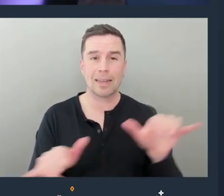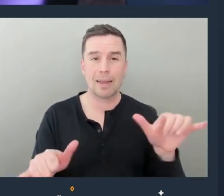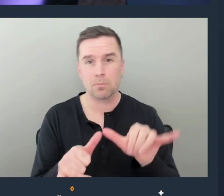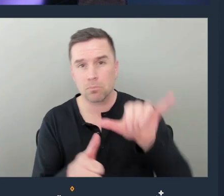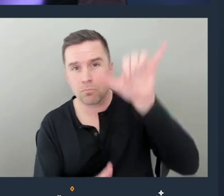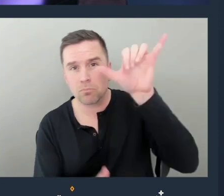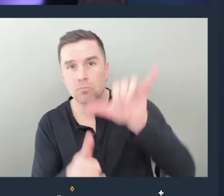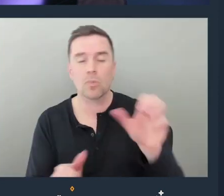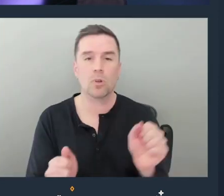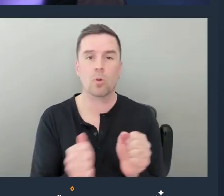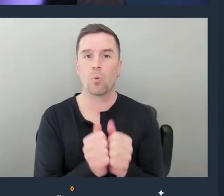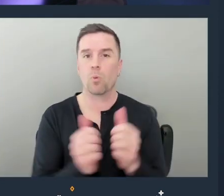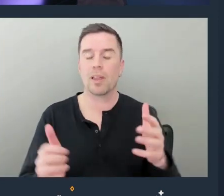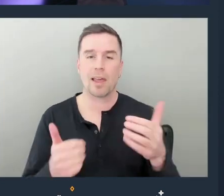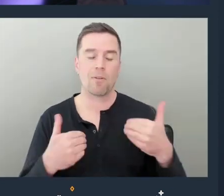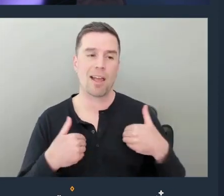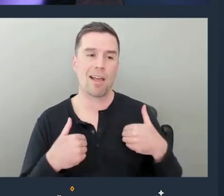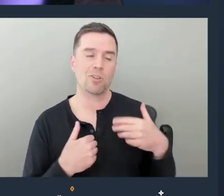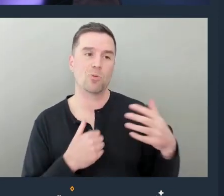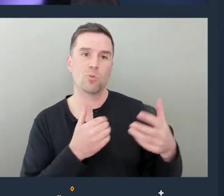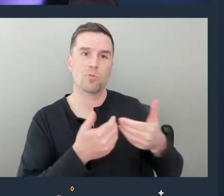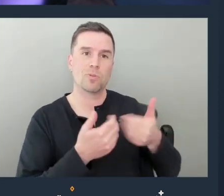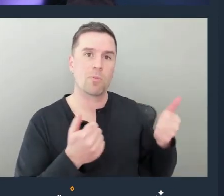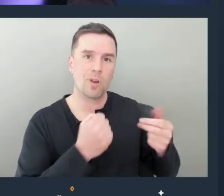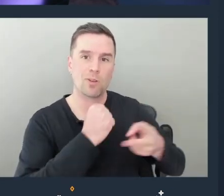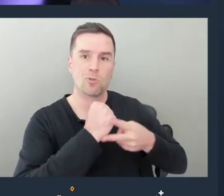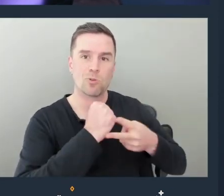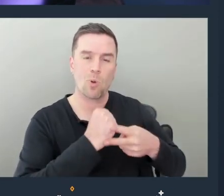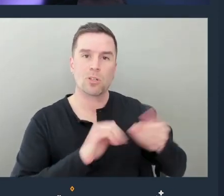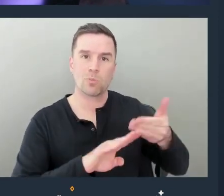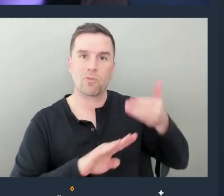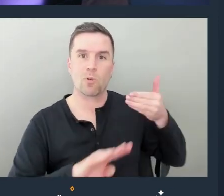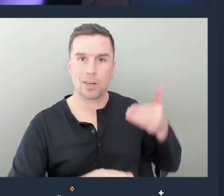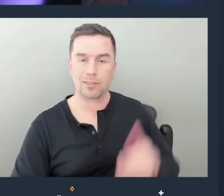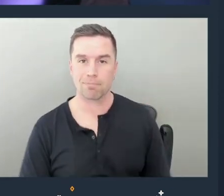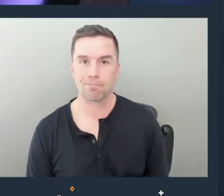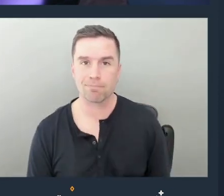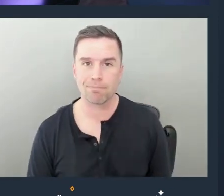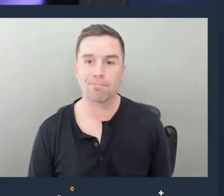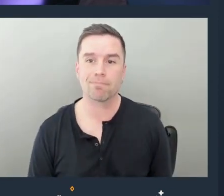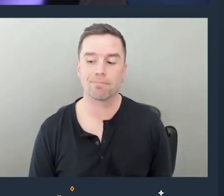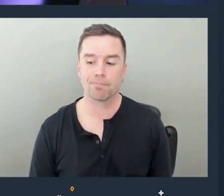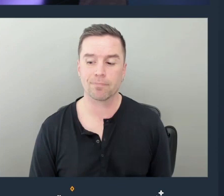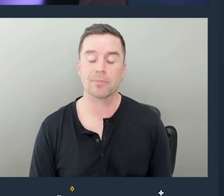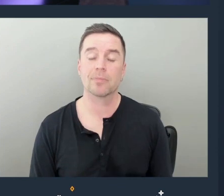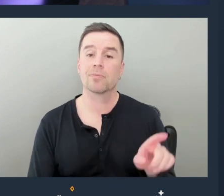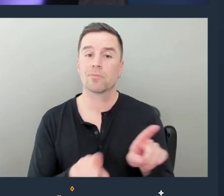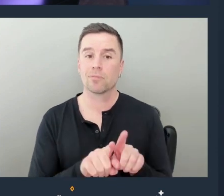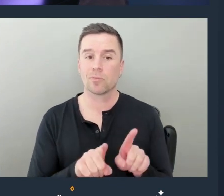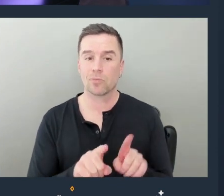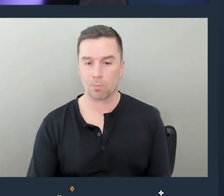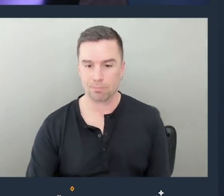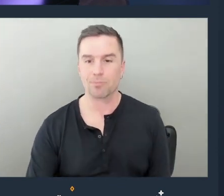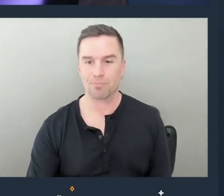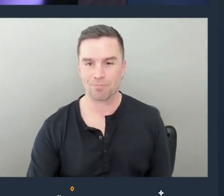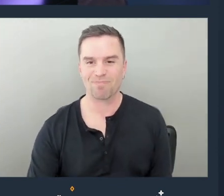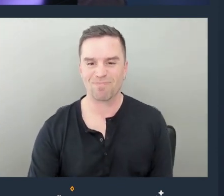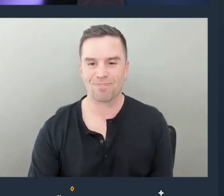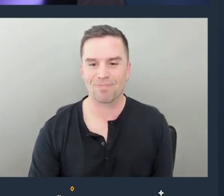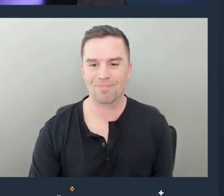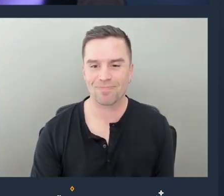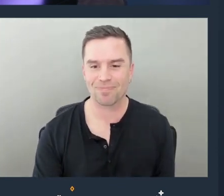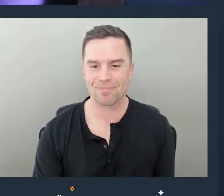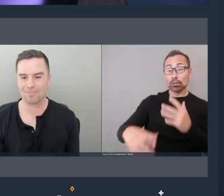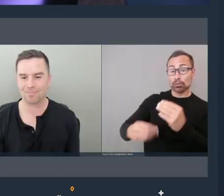to pre-provision storage like you would in a traditional data center. In addition to the cost savings you get from not having to pre-provision storage